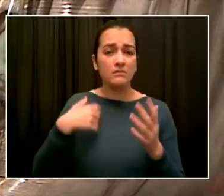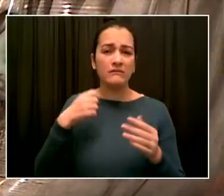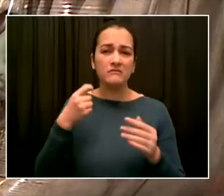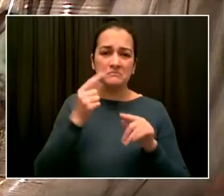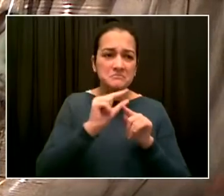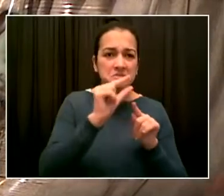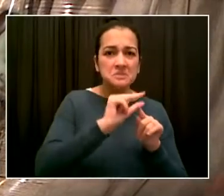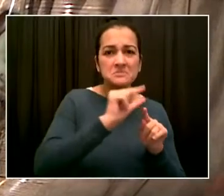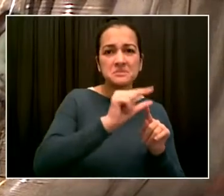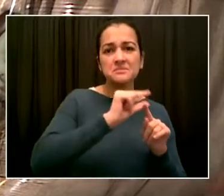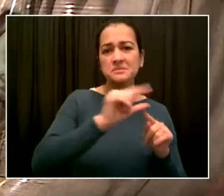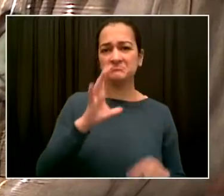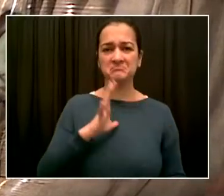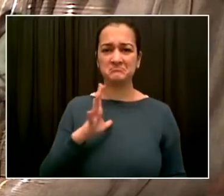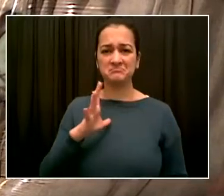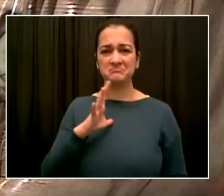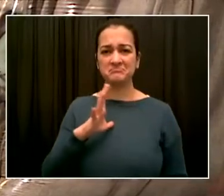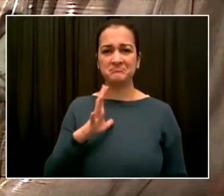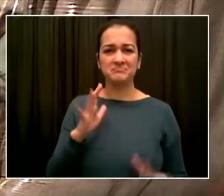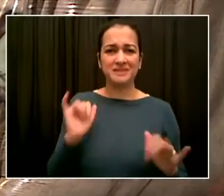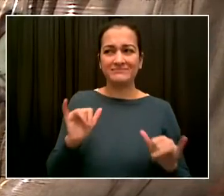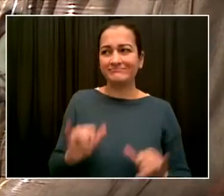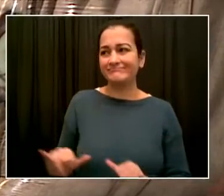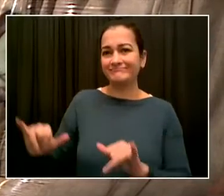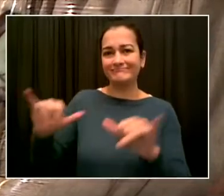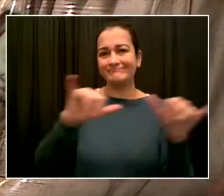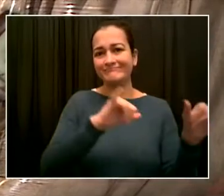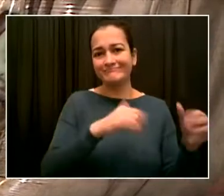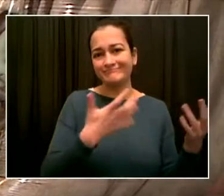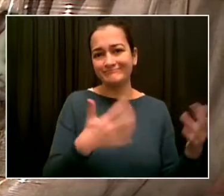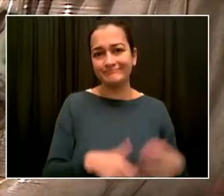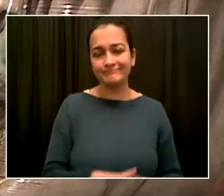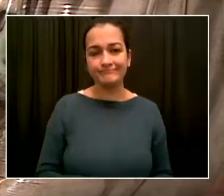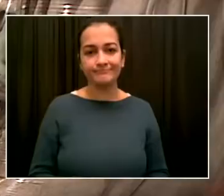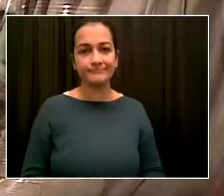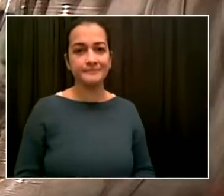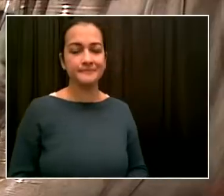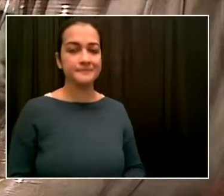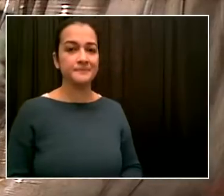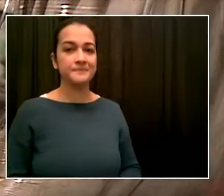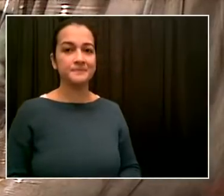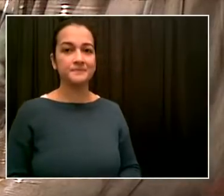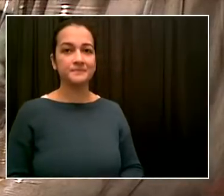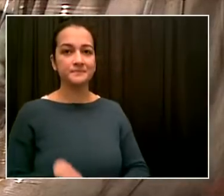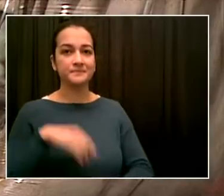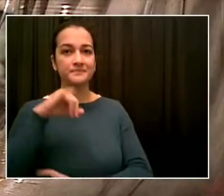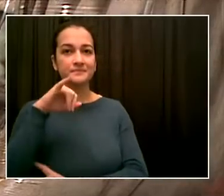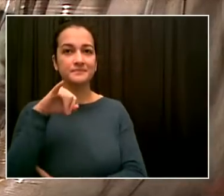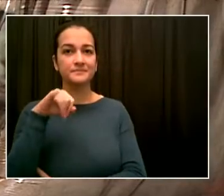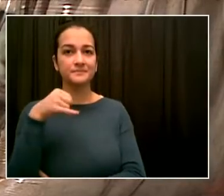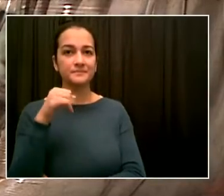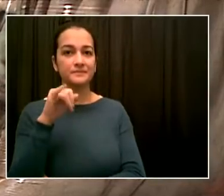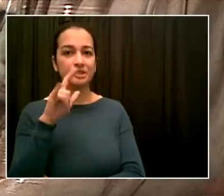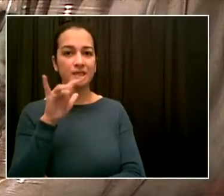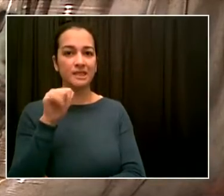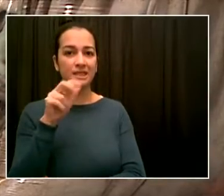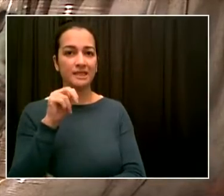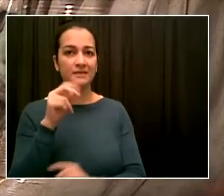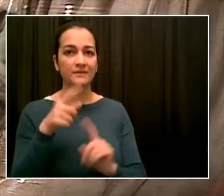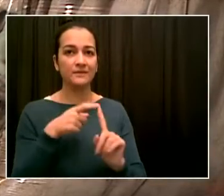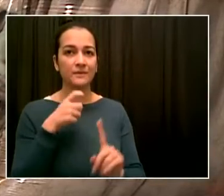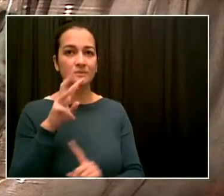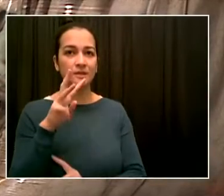Our last question for today goes to Jillian Jonas from WBAI. Hey, Mr. Mayor, how are you